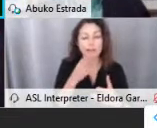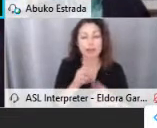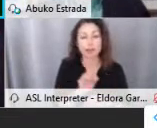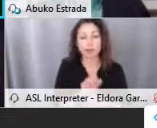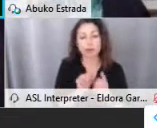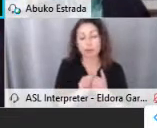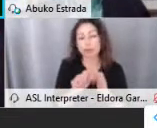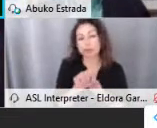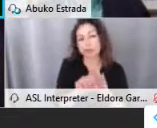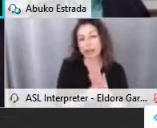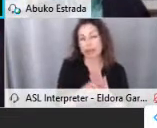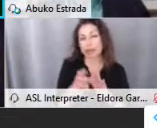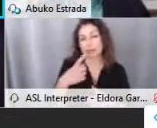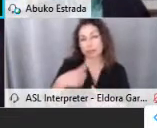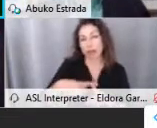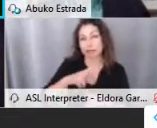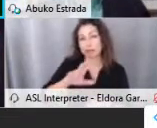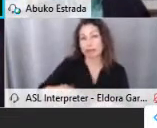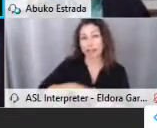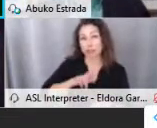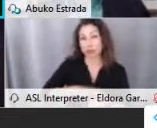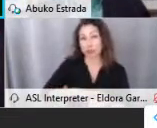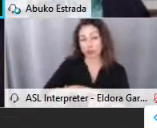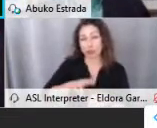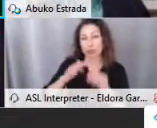with state and national